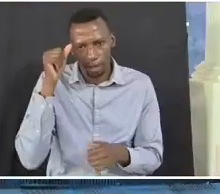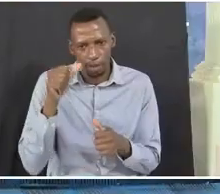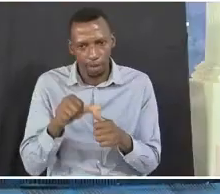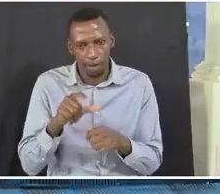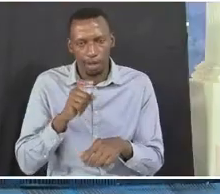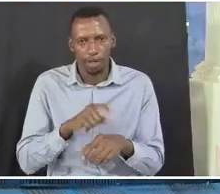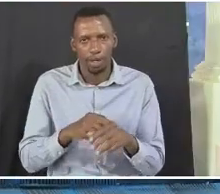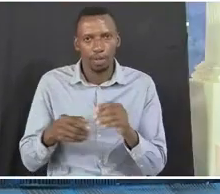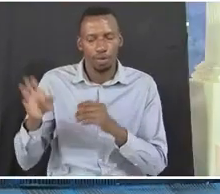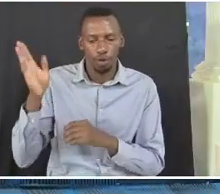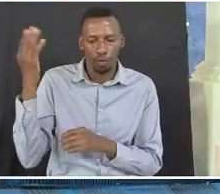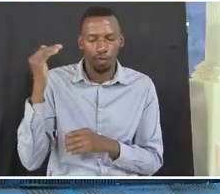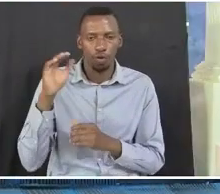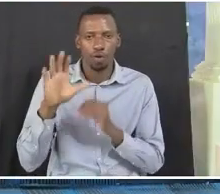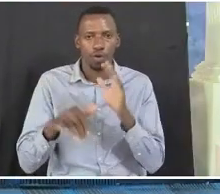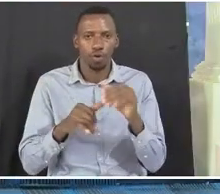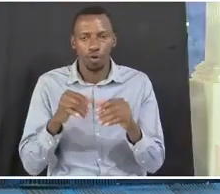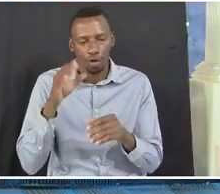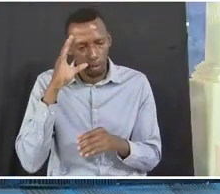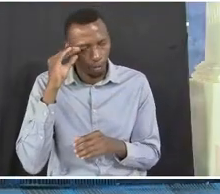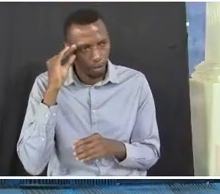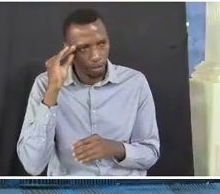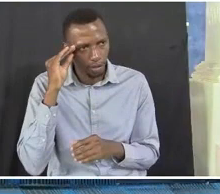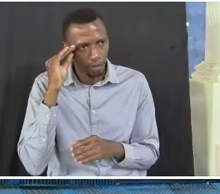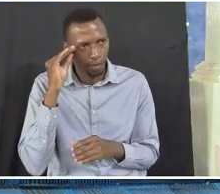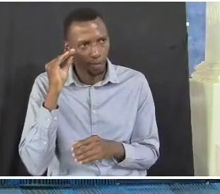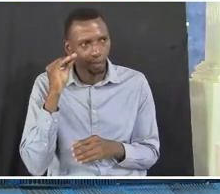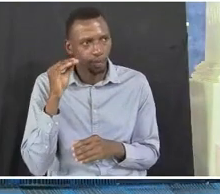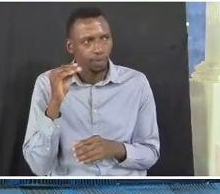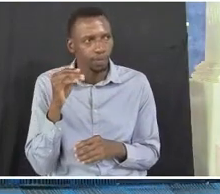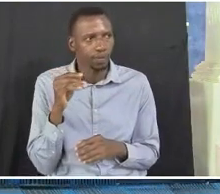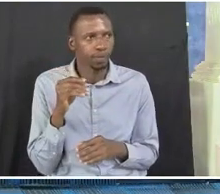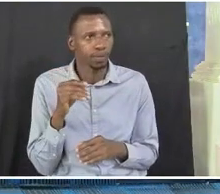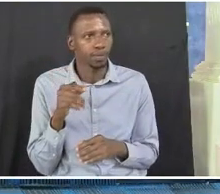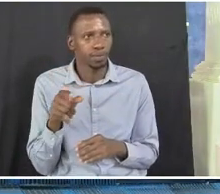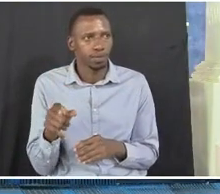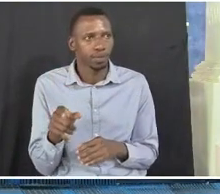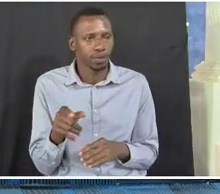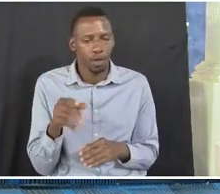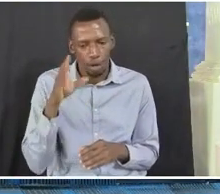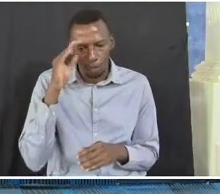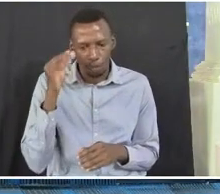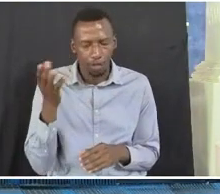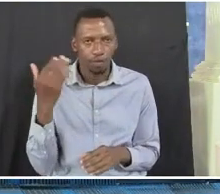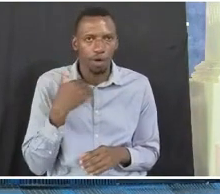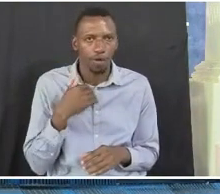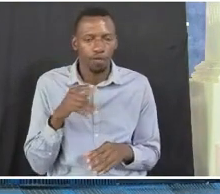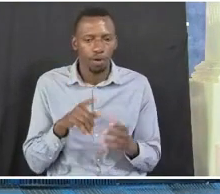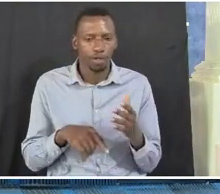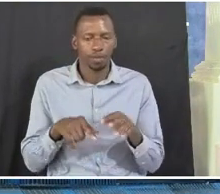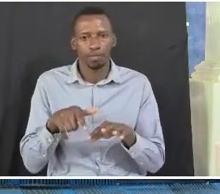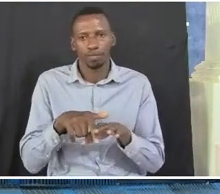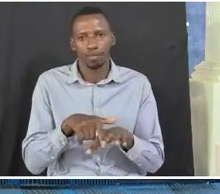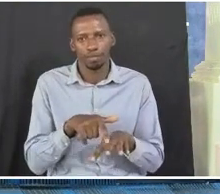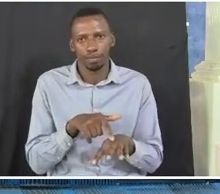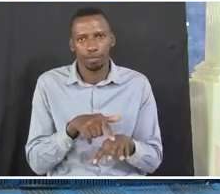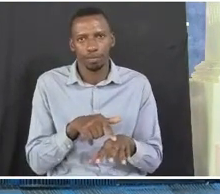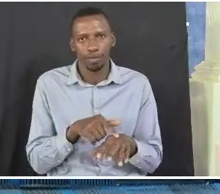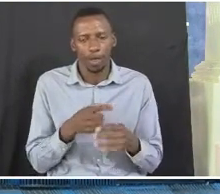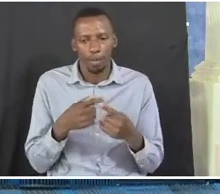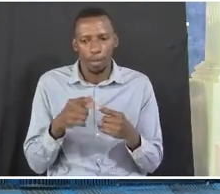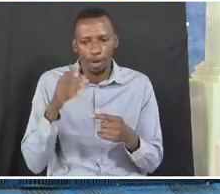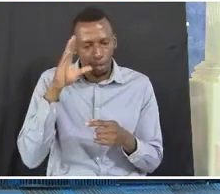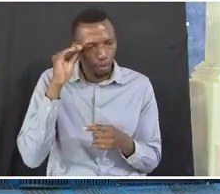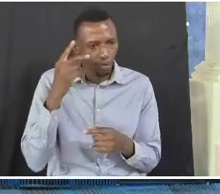called Moses, Moses had slippers on or sandals. And then Moses saw a bush burning